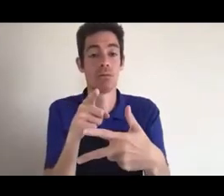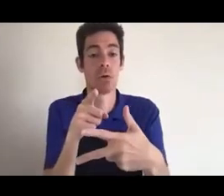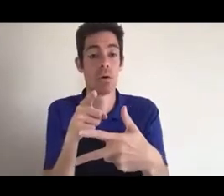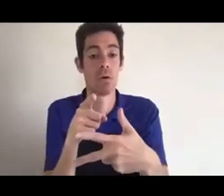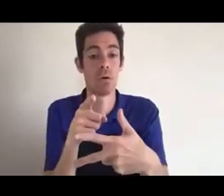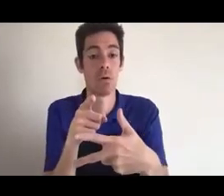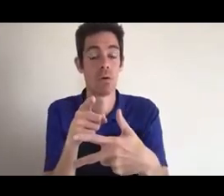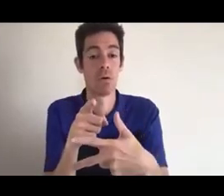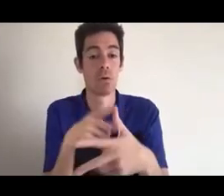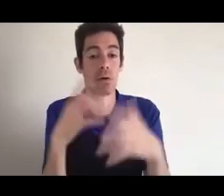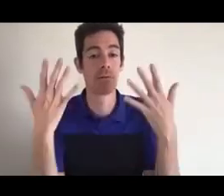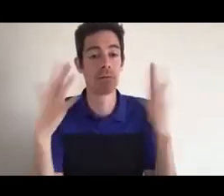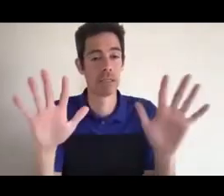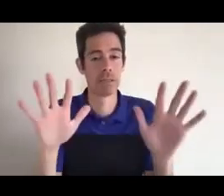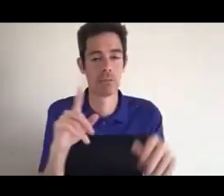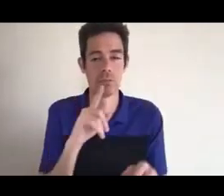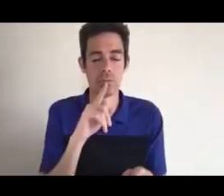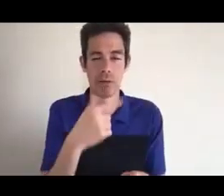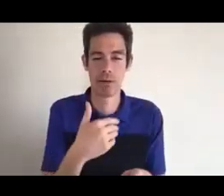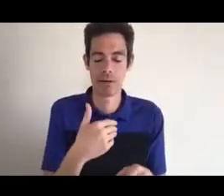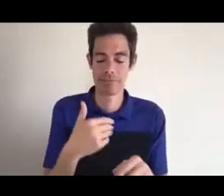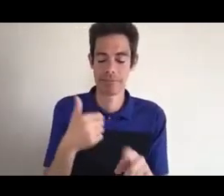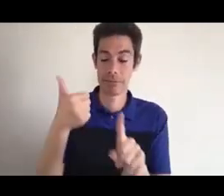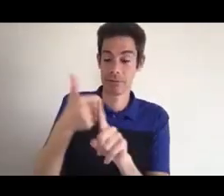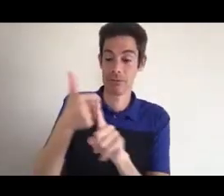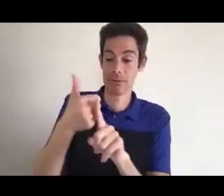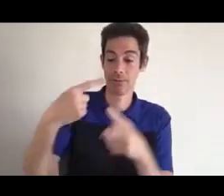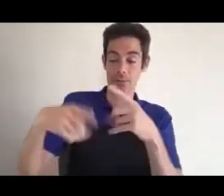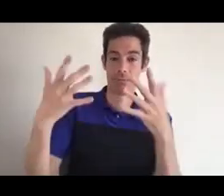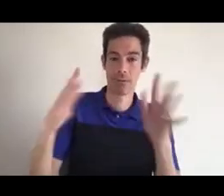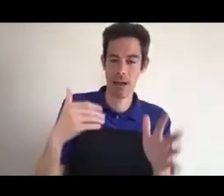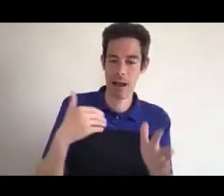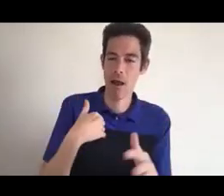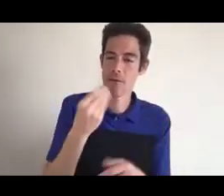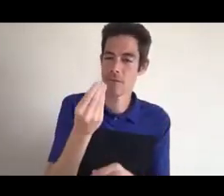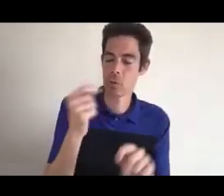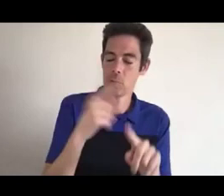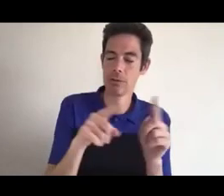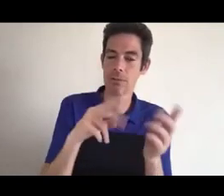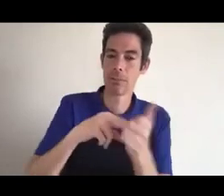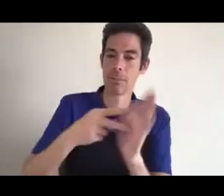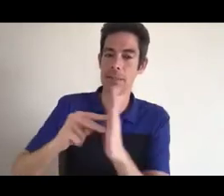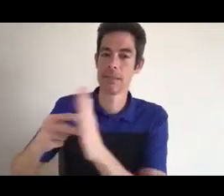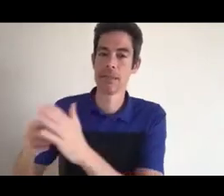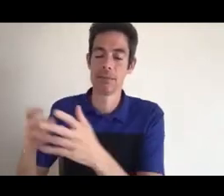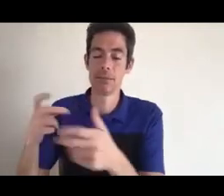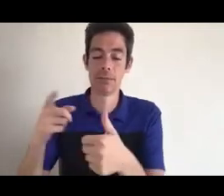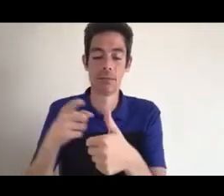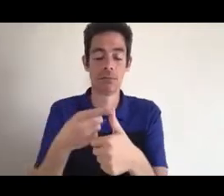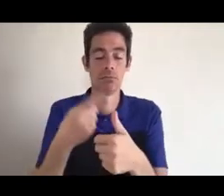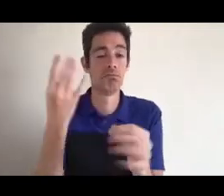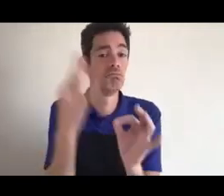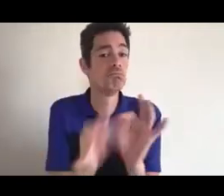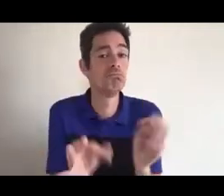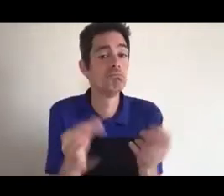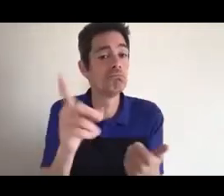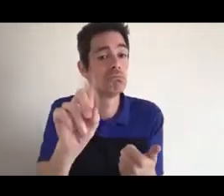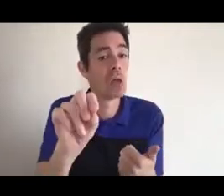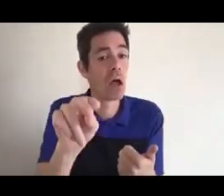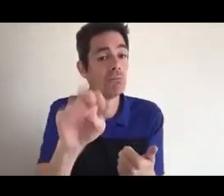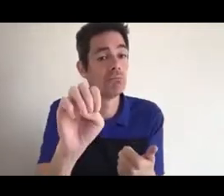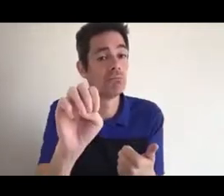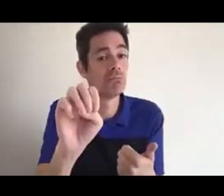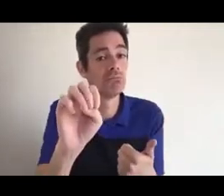one, depending on the sentence. So finish, the sign finish, there are a few different meanings for